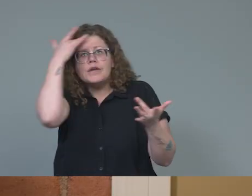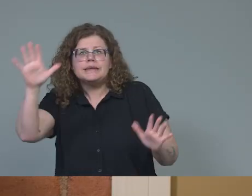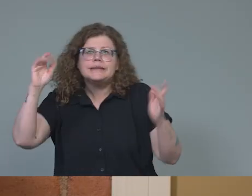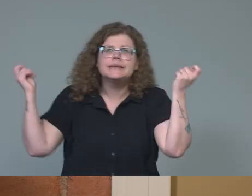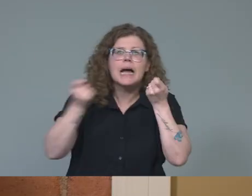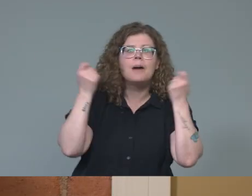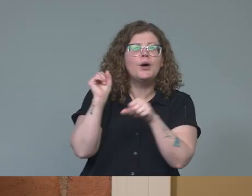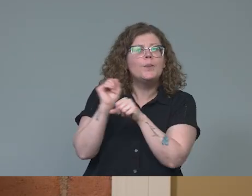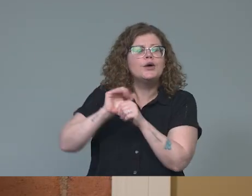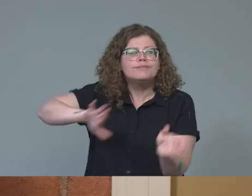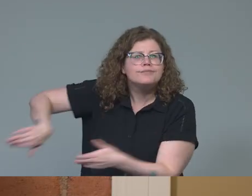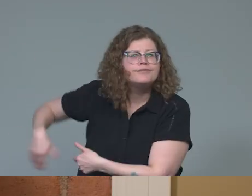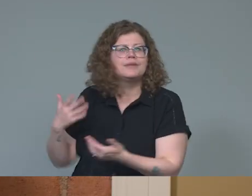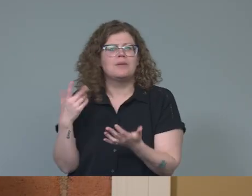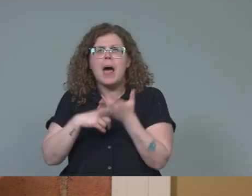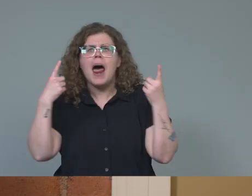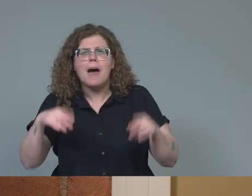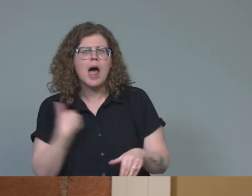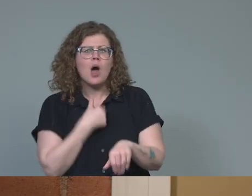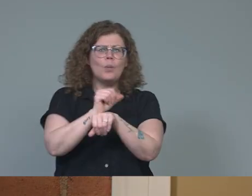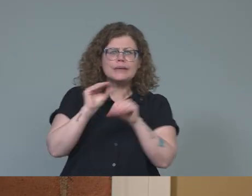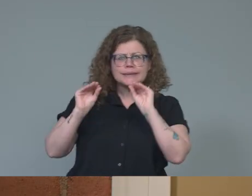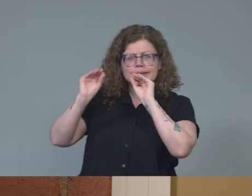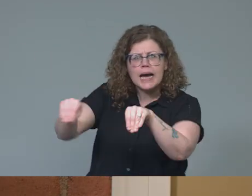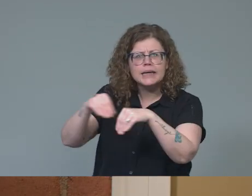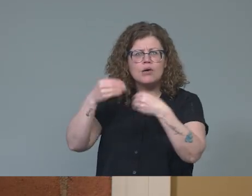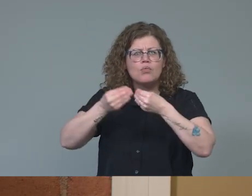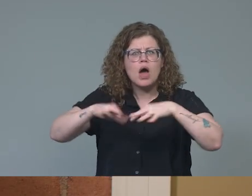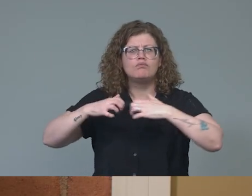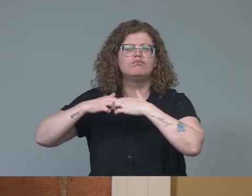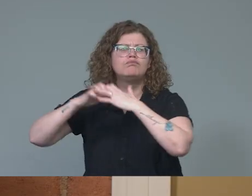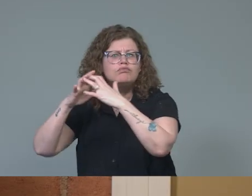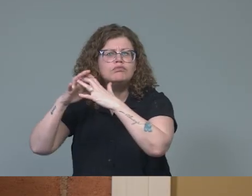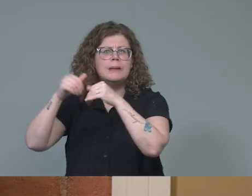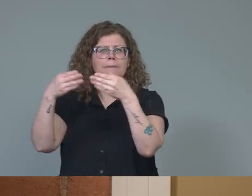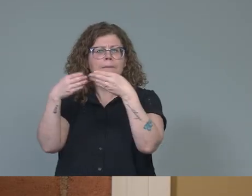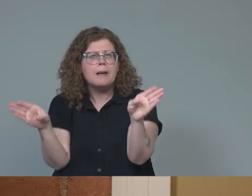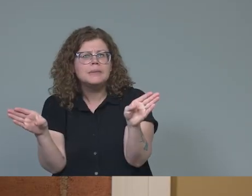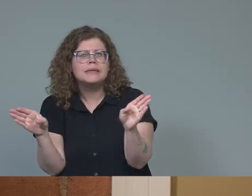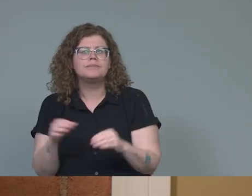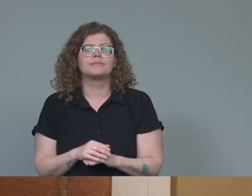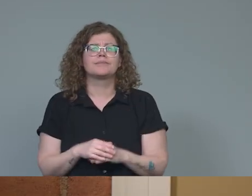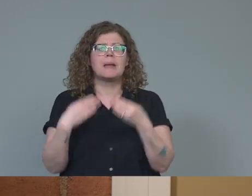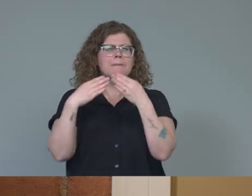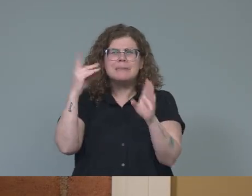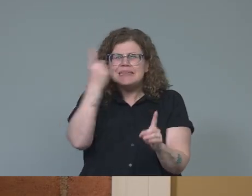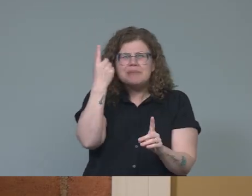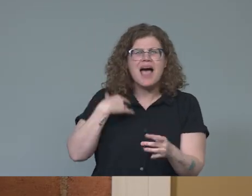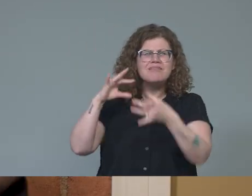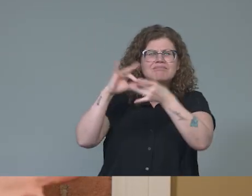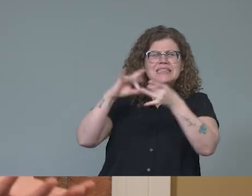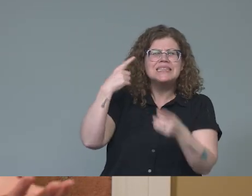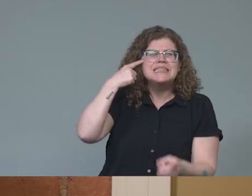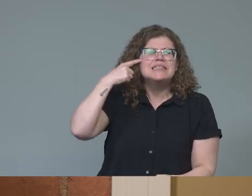to do it. They forget to celebrate their work, they forget to evaluate their work. And so then what happens is our works are installed into the